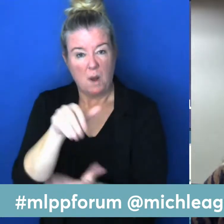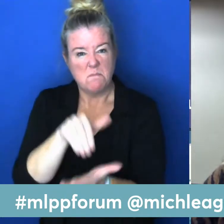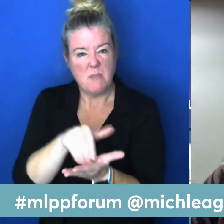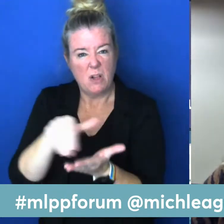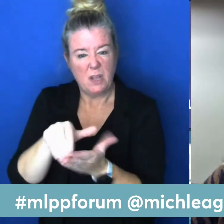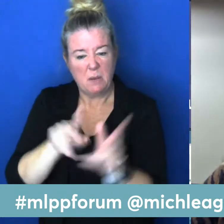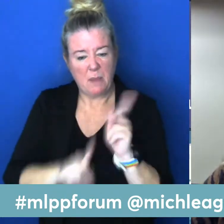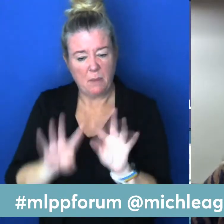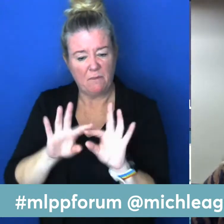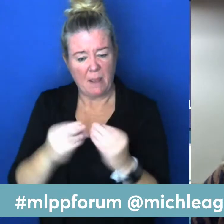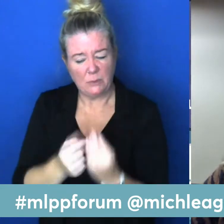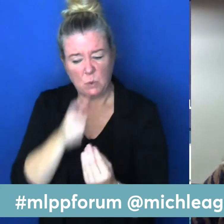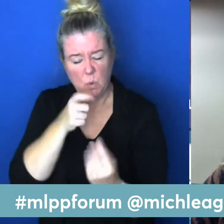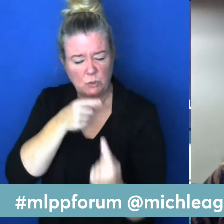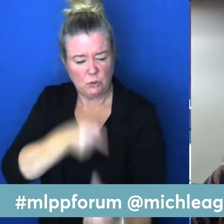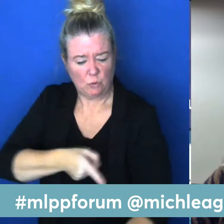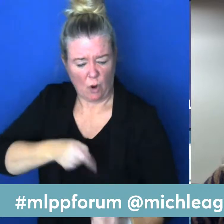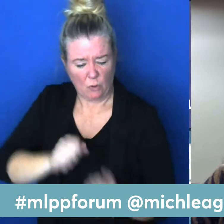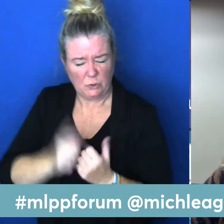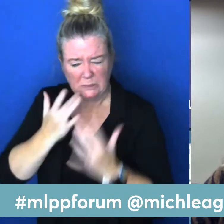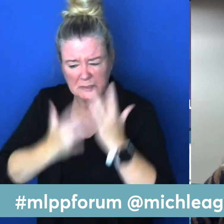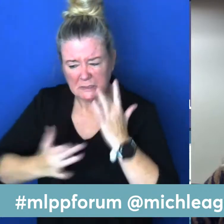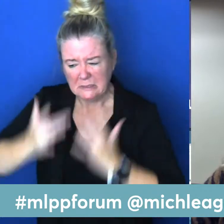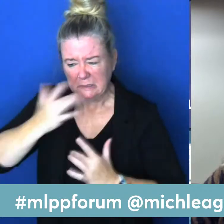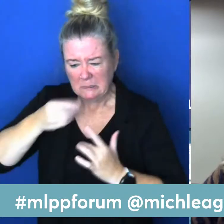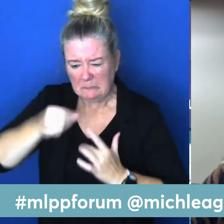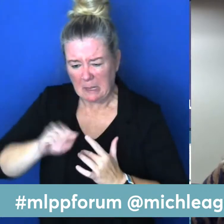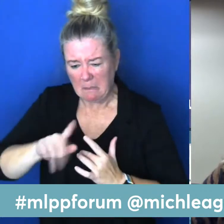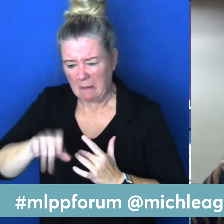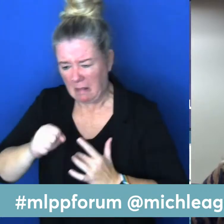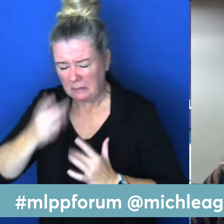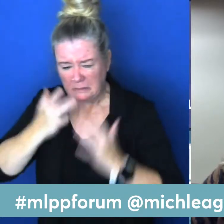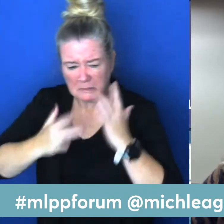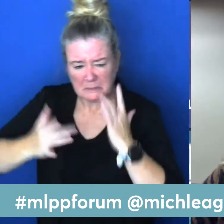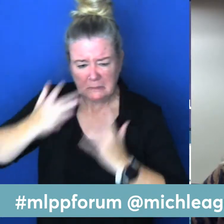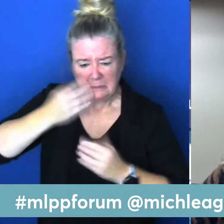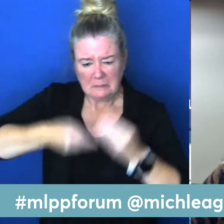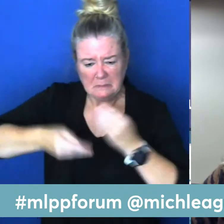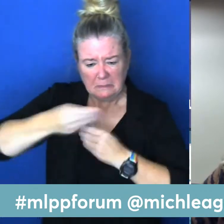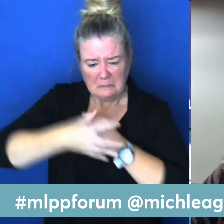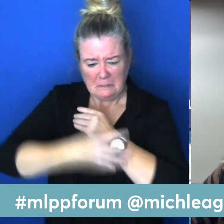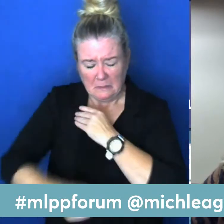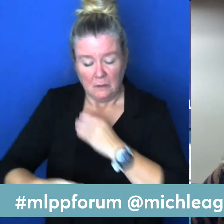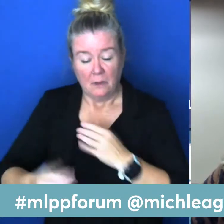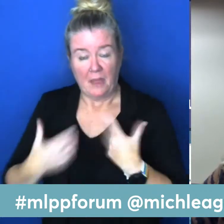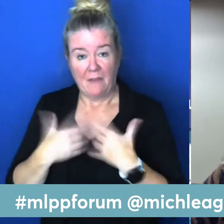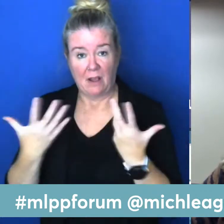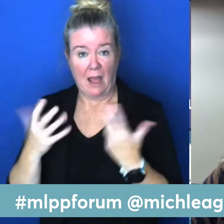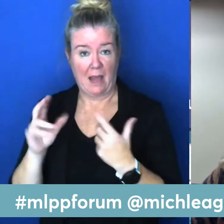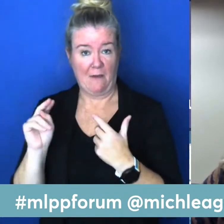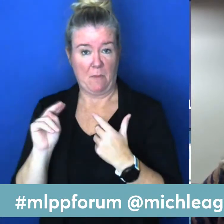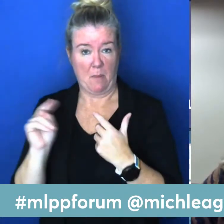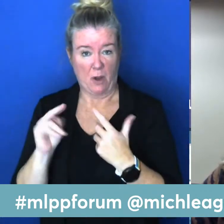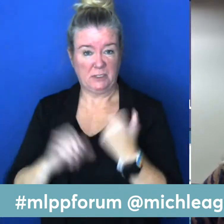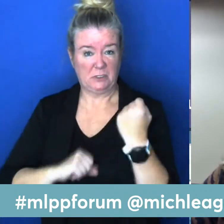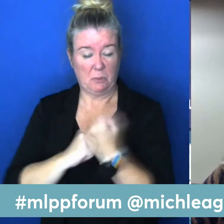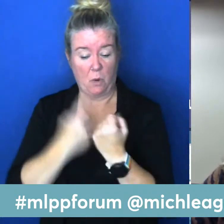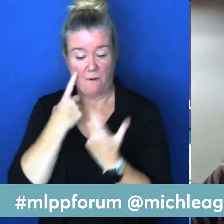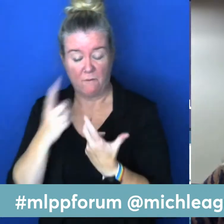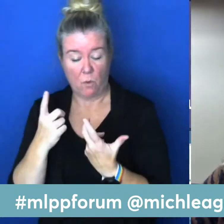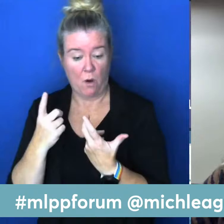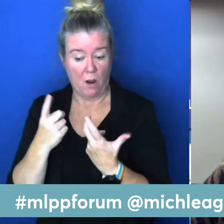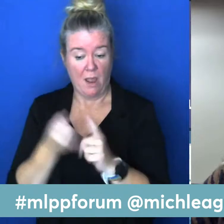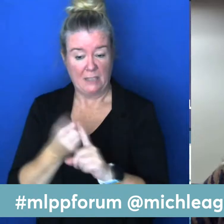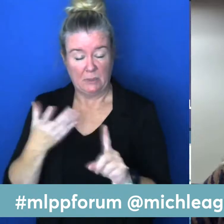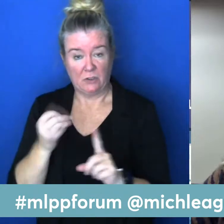households who struggle to make ends meet. There is broad bipartisan support for expansion